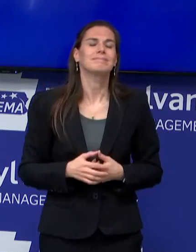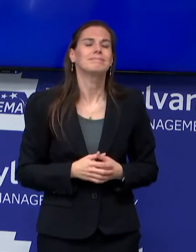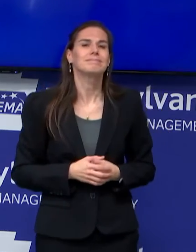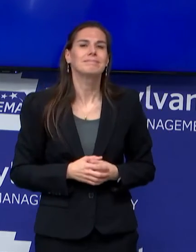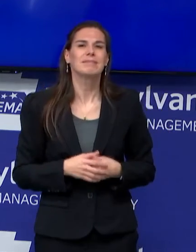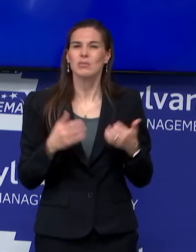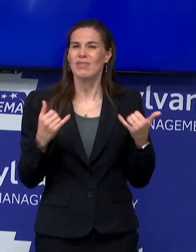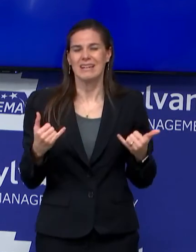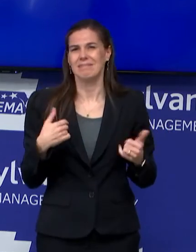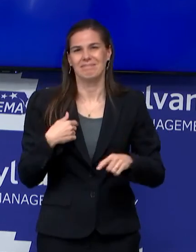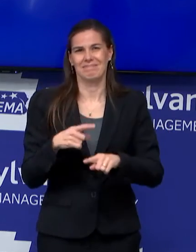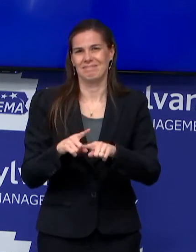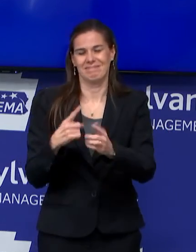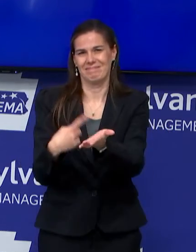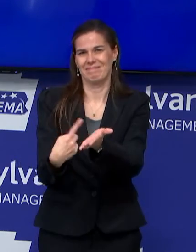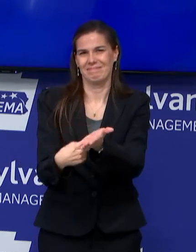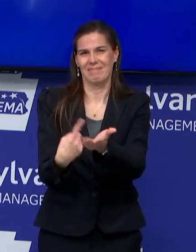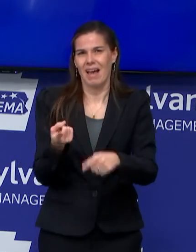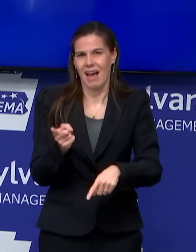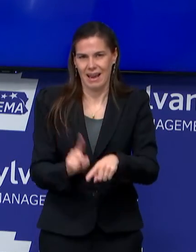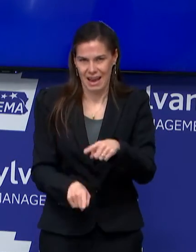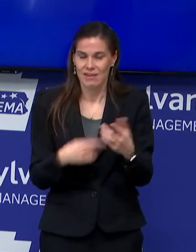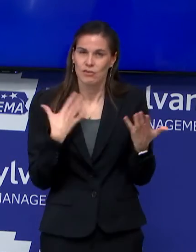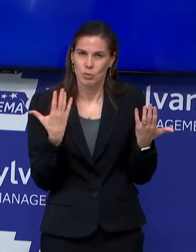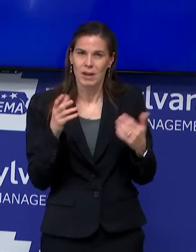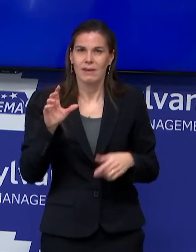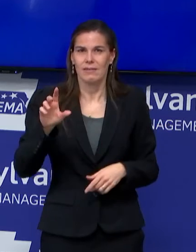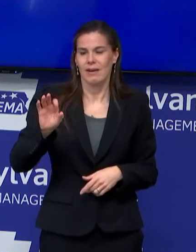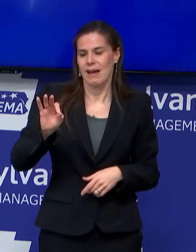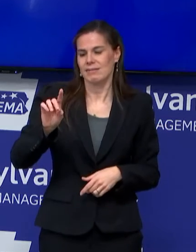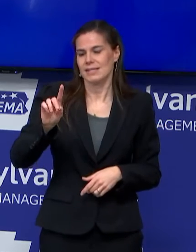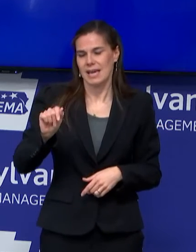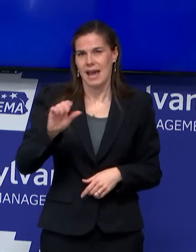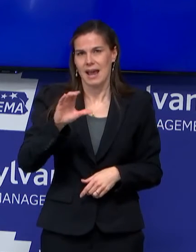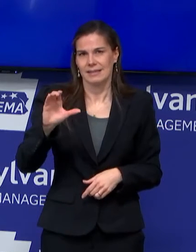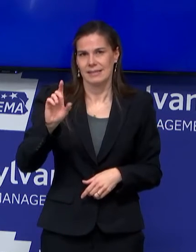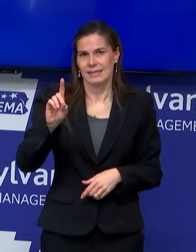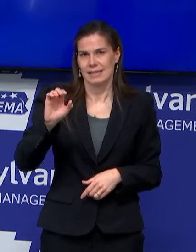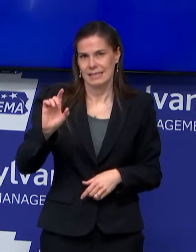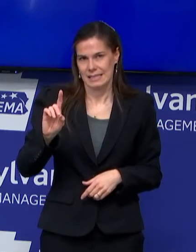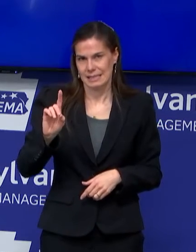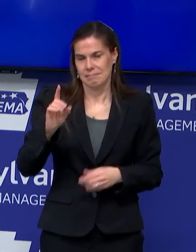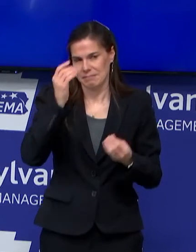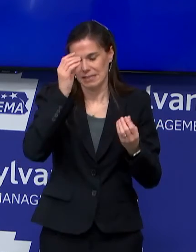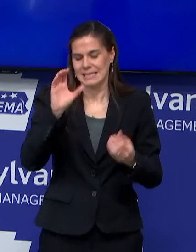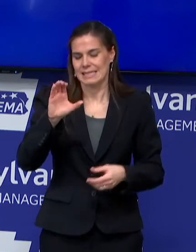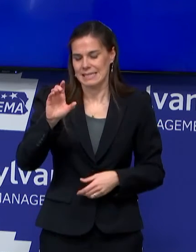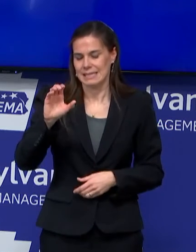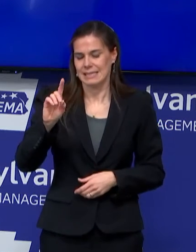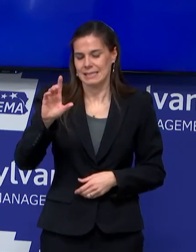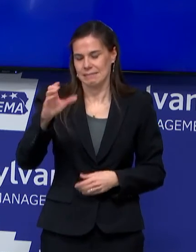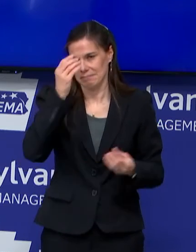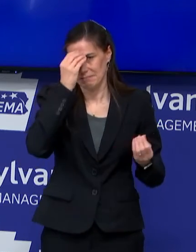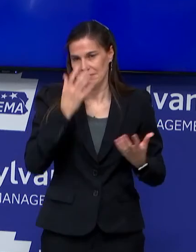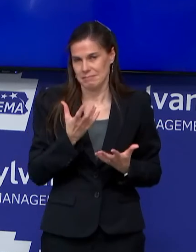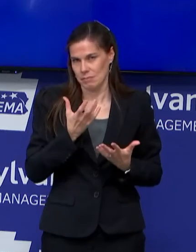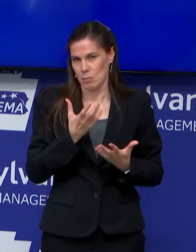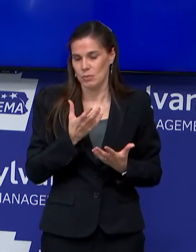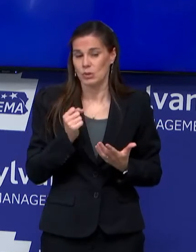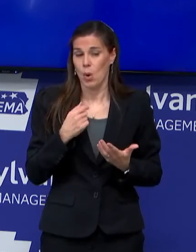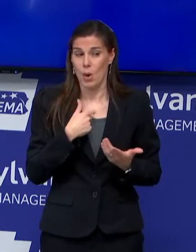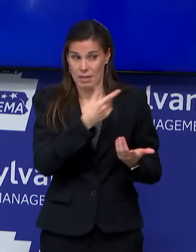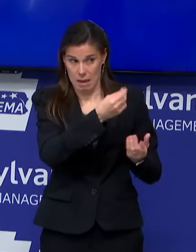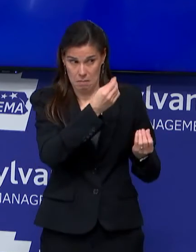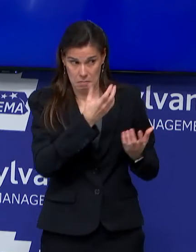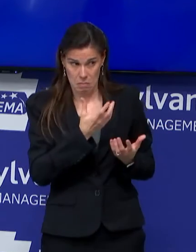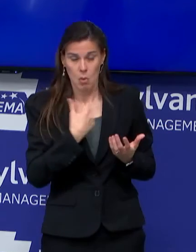And again, we await guidance from the FDA and CDC on that Johnson & Johnson vaccine. So we'll keep you apprised of any updates we have as they come